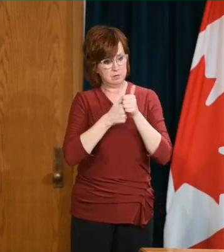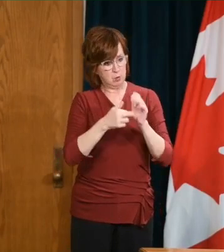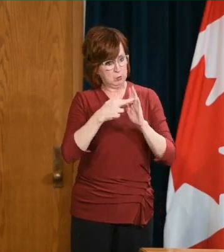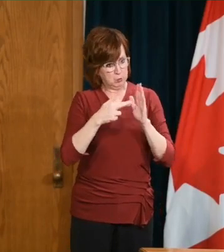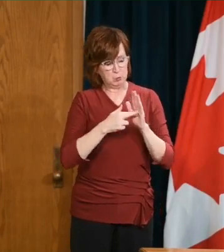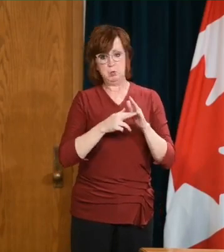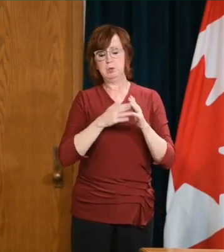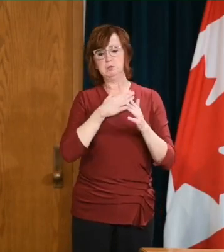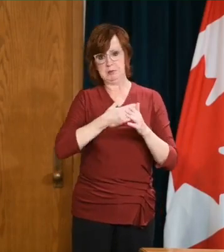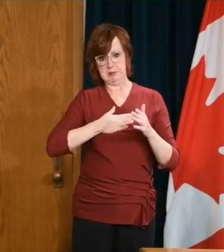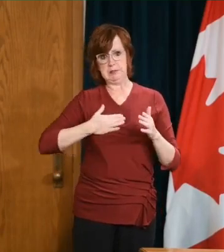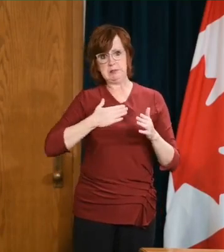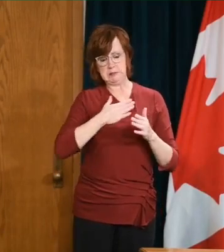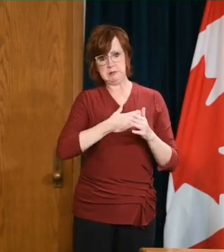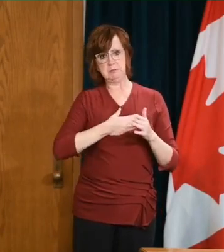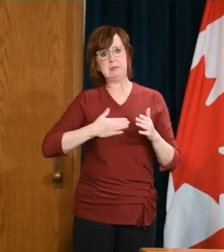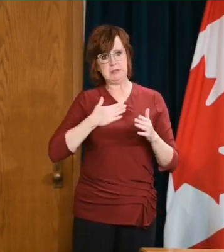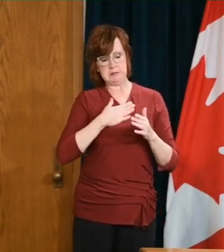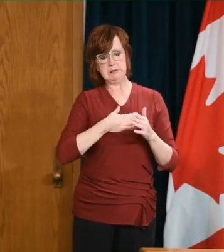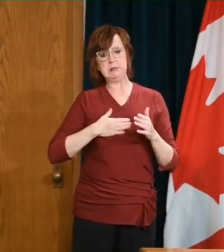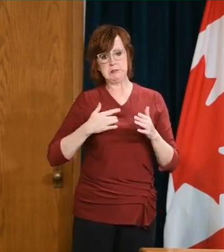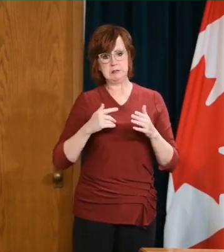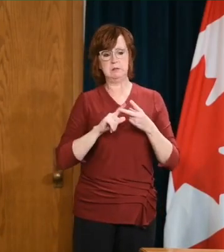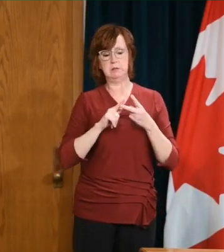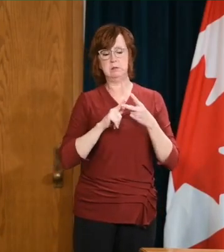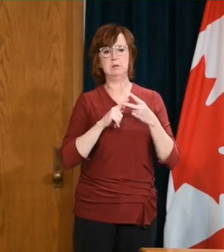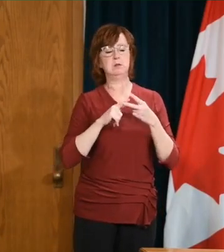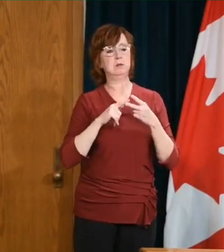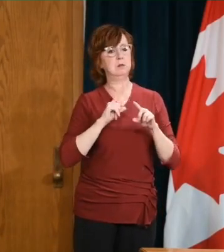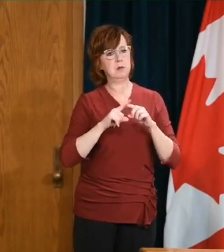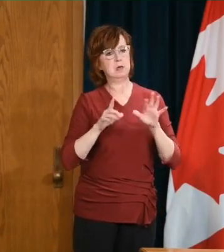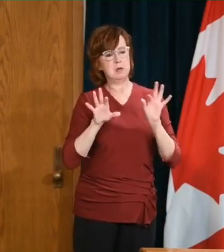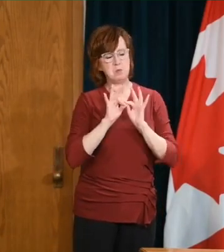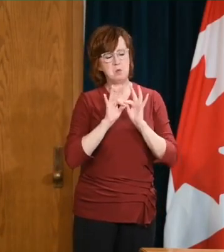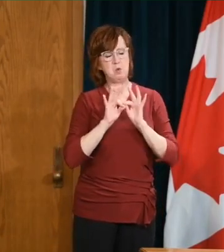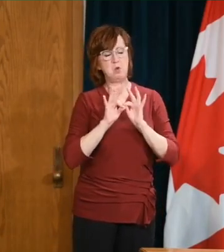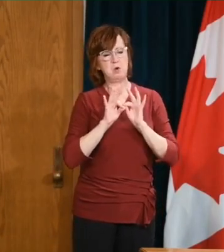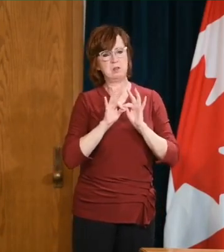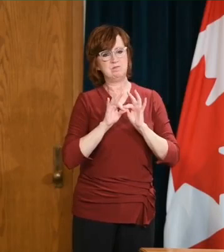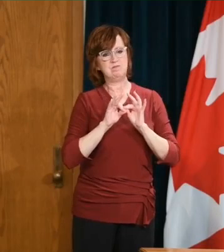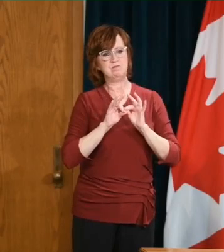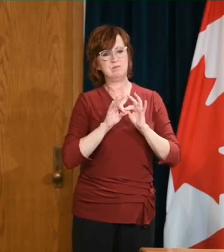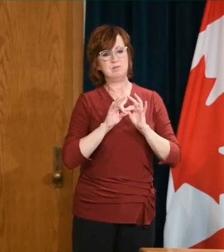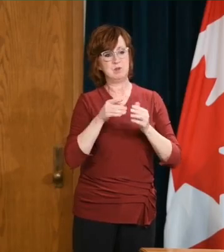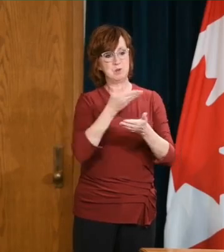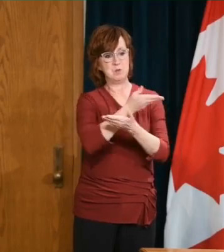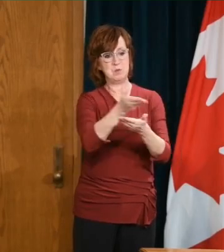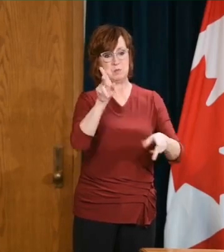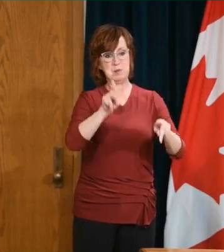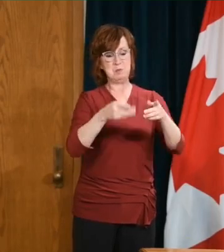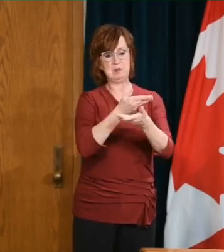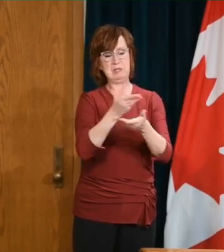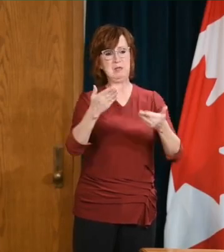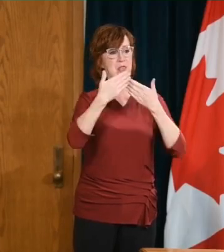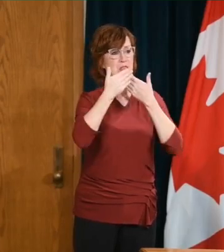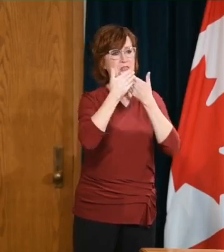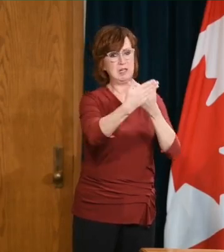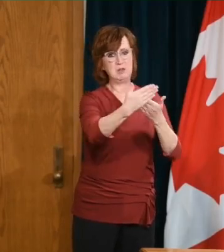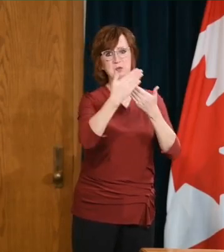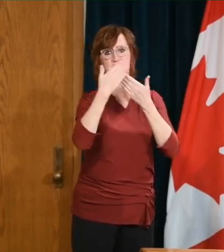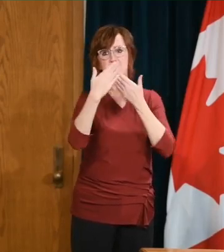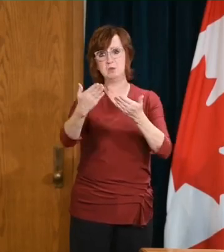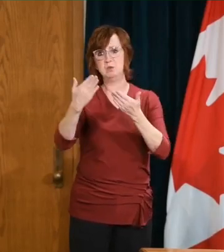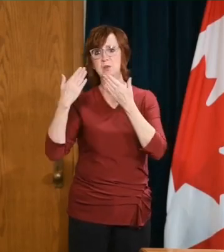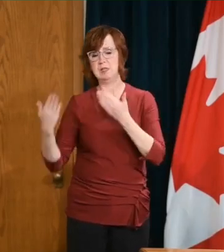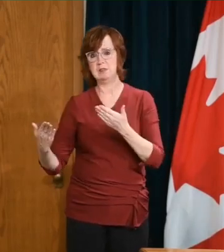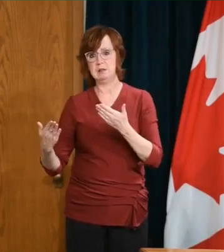Thank you to all Saskatchewan residents for everything that you are doing. Let's continue to pull together by